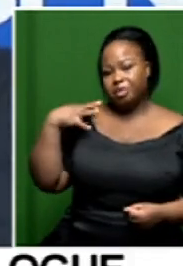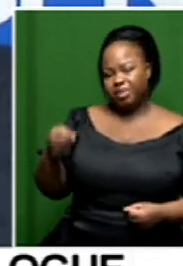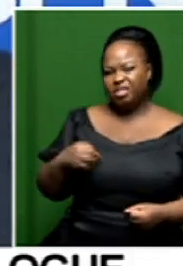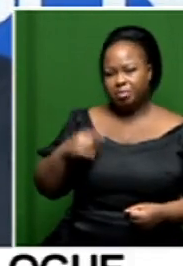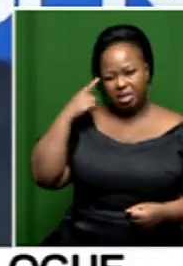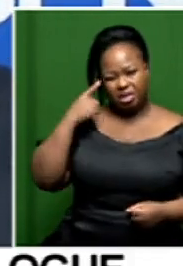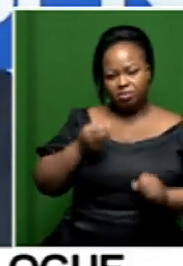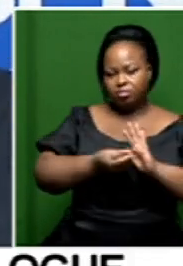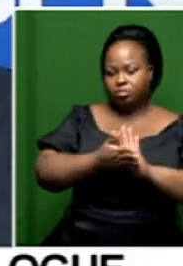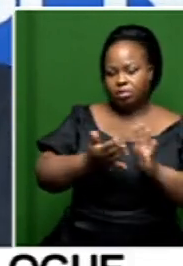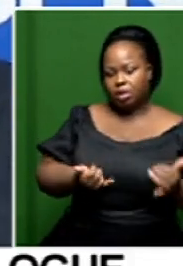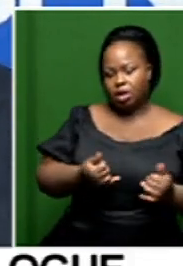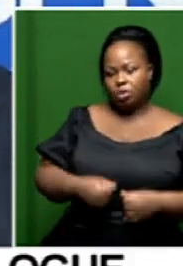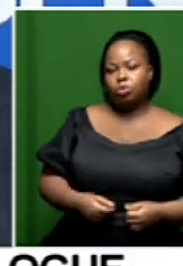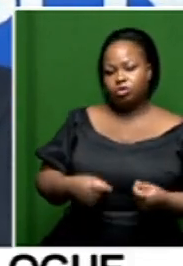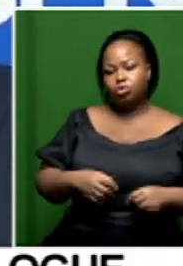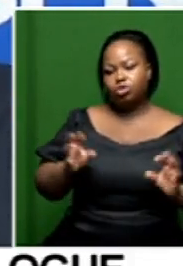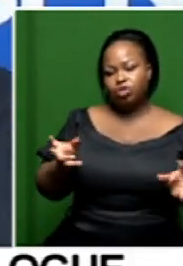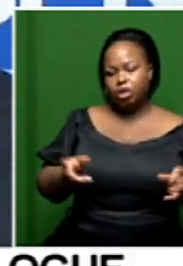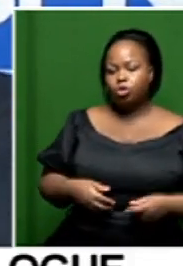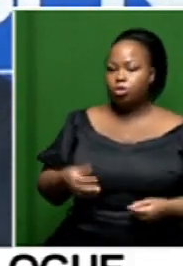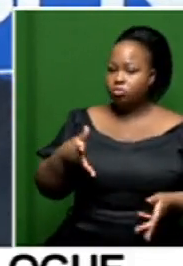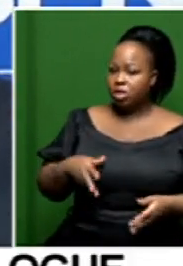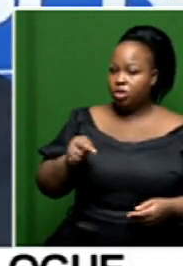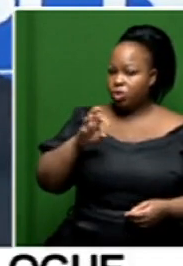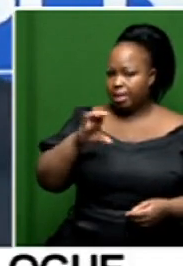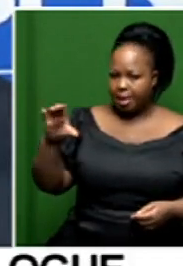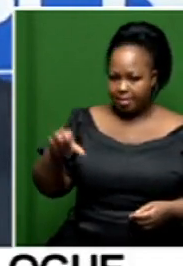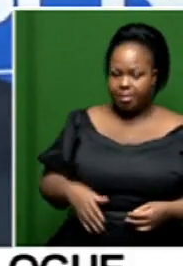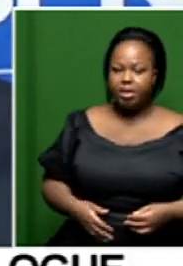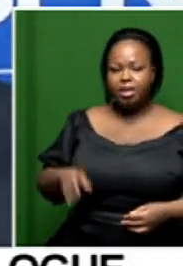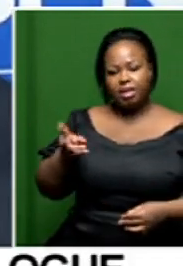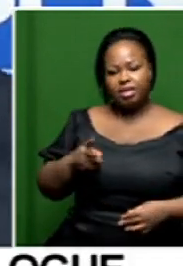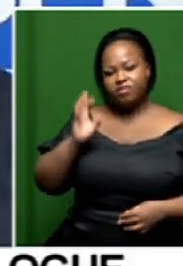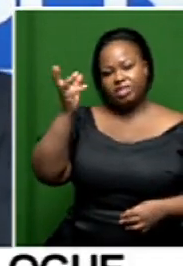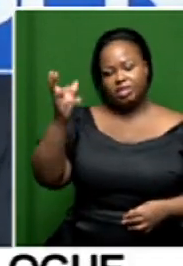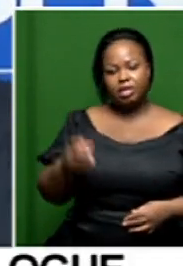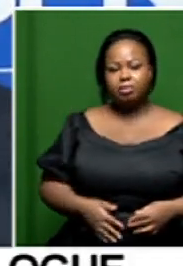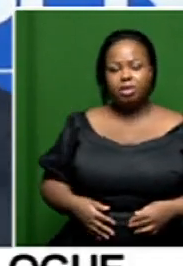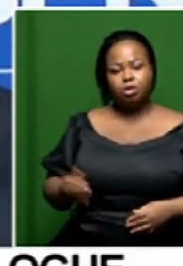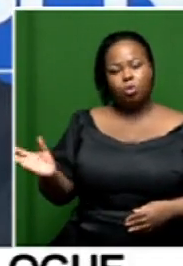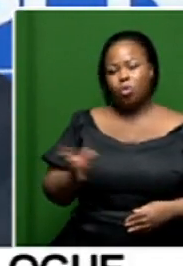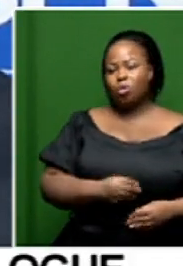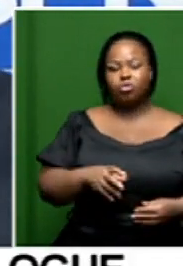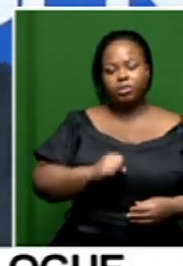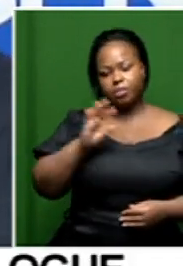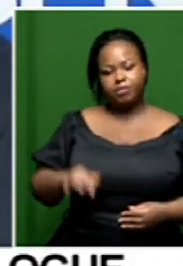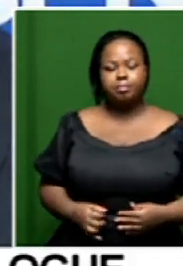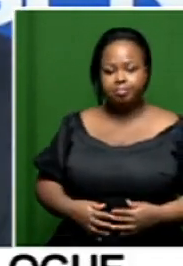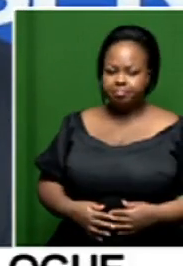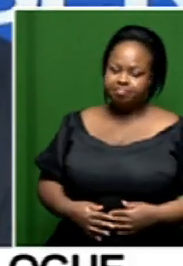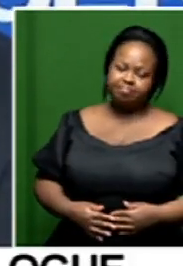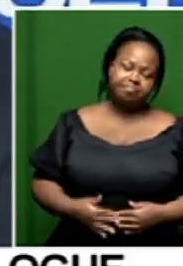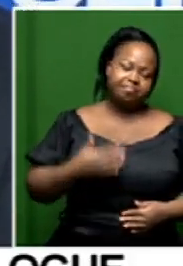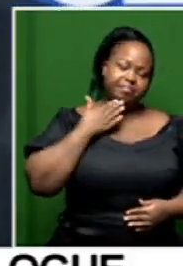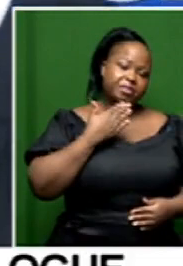I think it's recorded in our platform radio stations here in the Northern Cape and also in the Free State, in fact, across the country. Thank